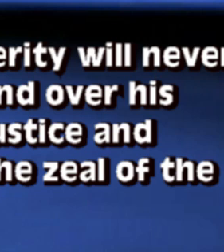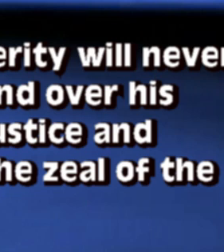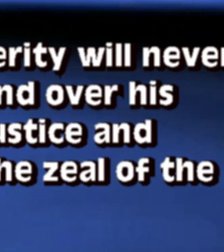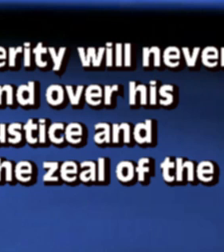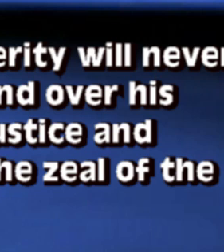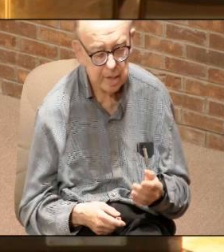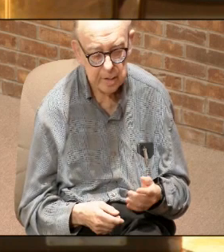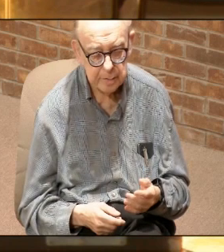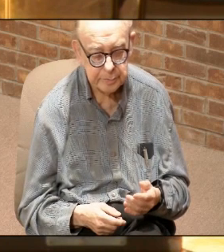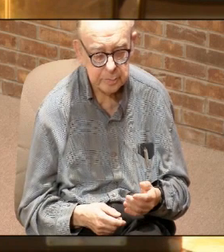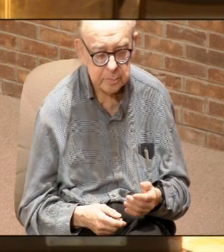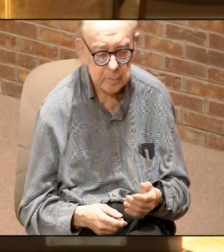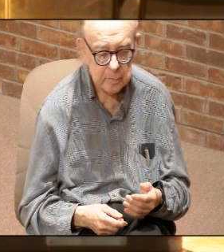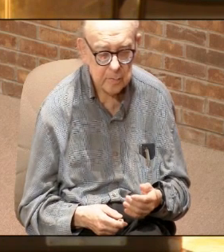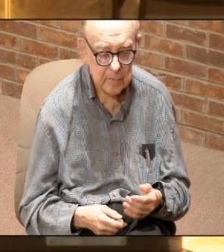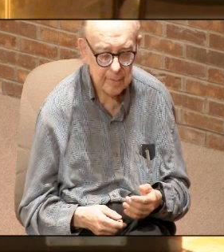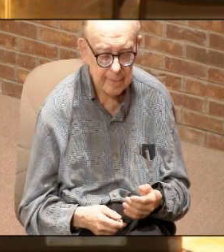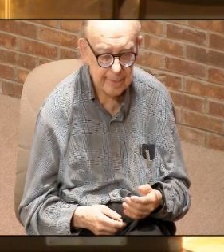end.